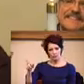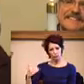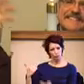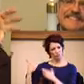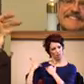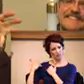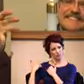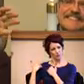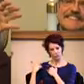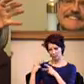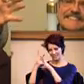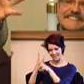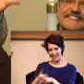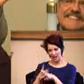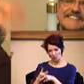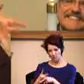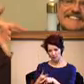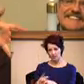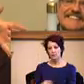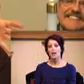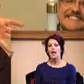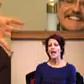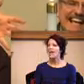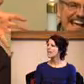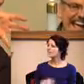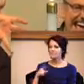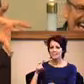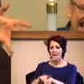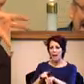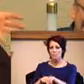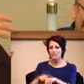it was Halloween in West